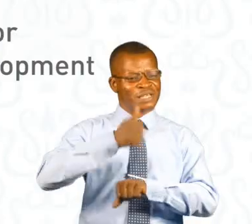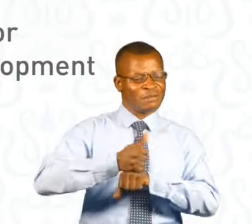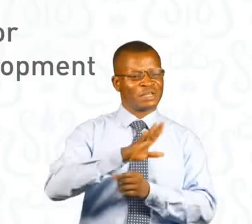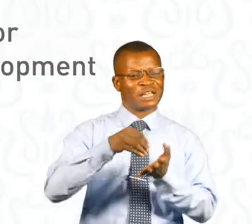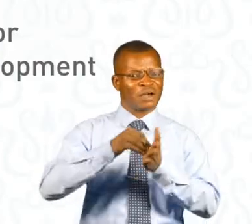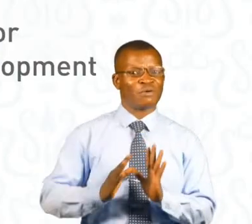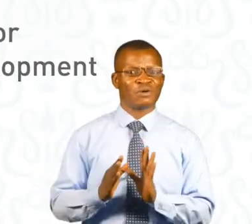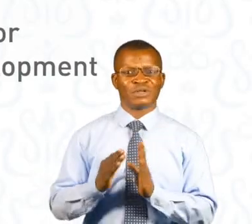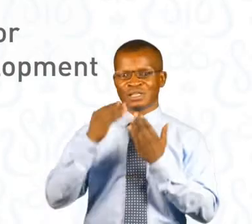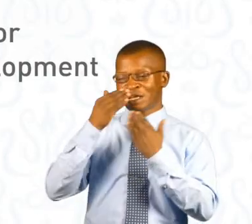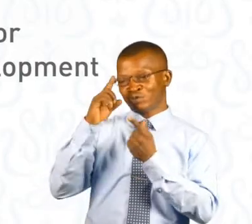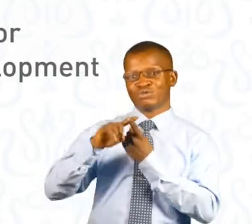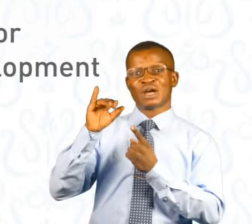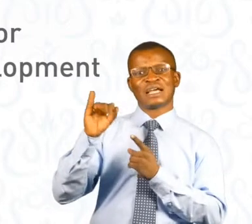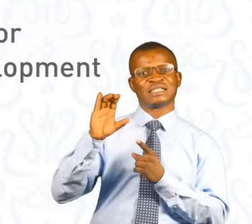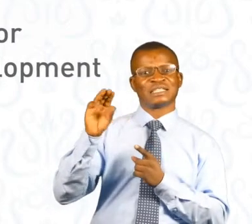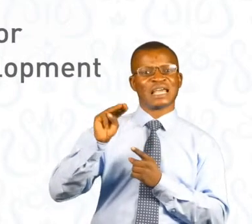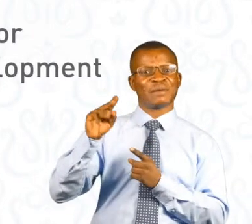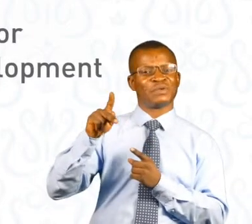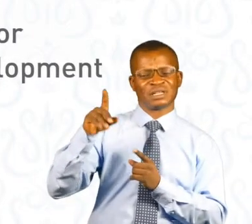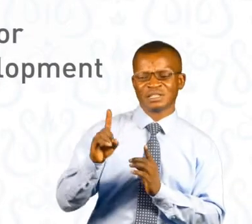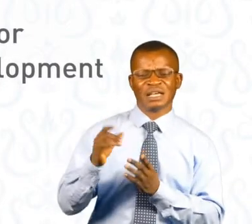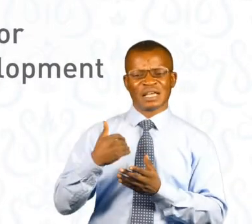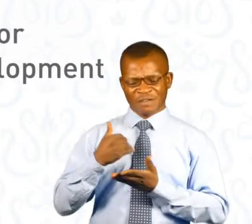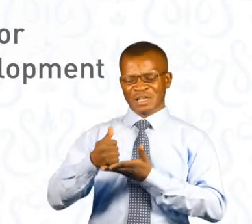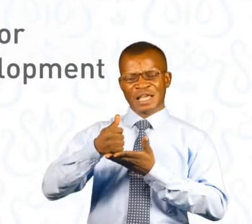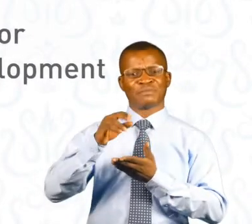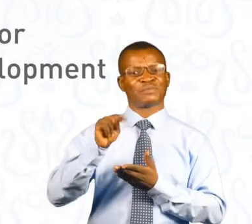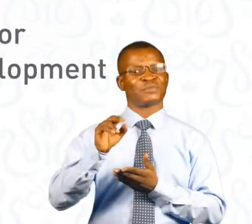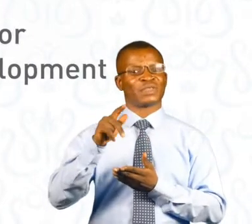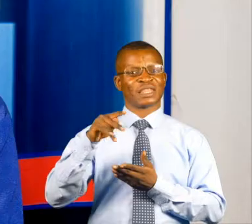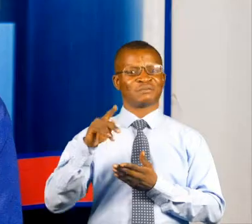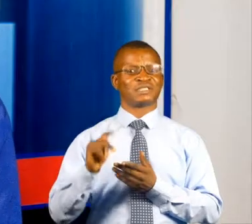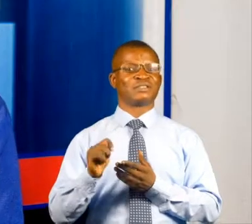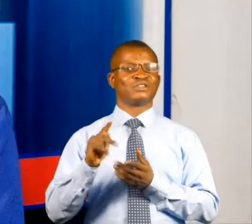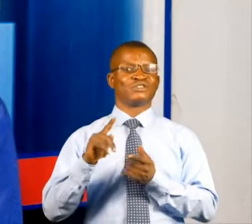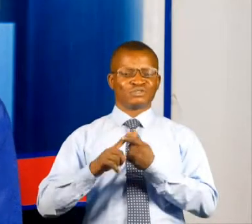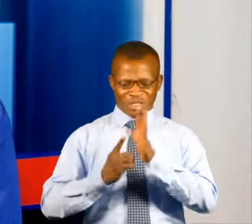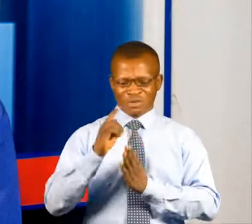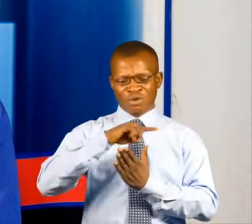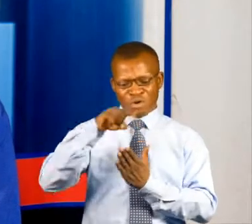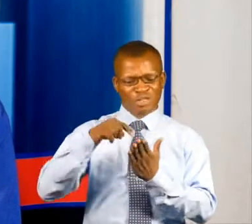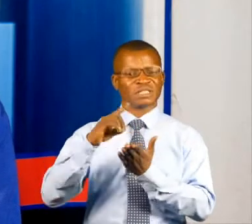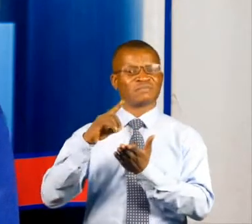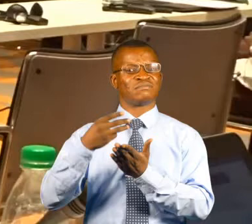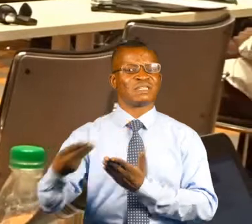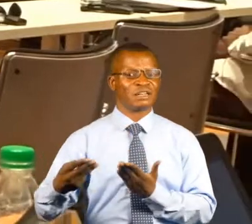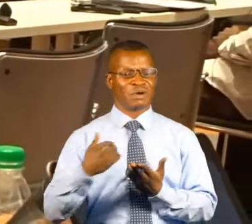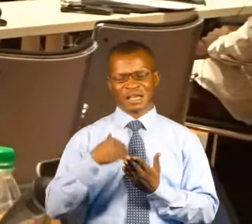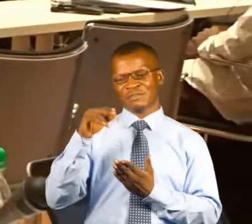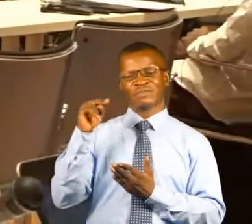the support of ICMPD, International Center for Migration Policy Development, has helped the agency. They were the ones who helped the agency develop all these materials.